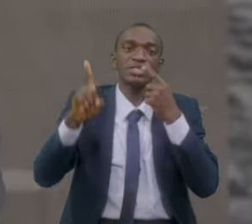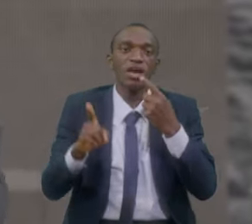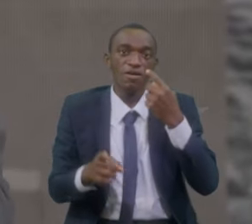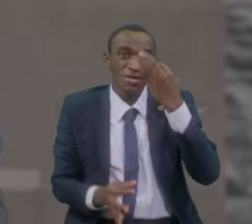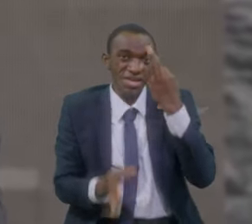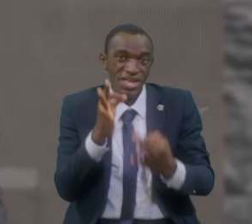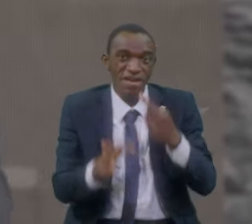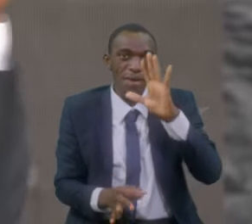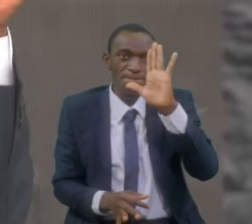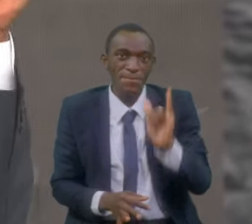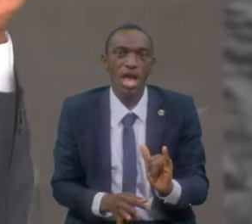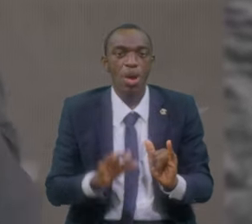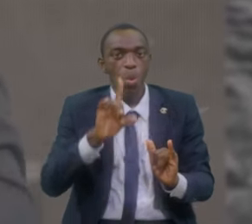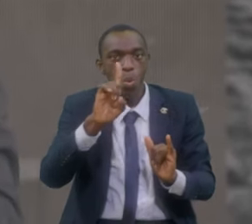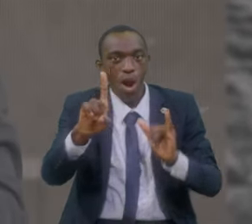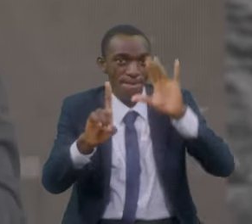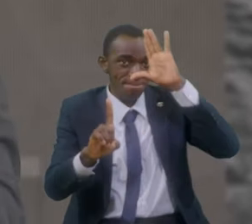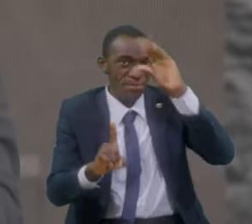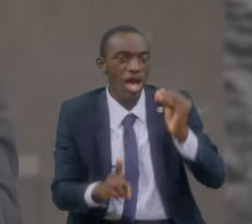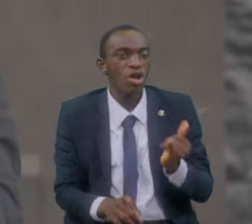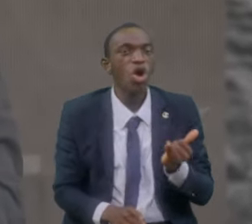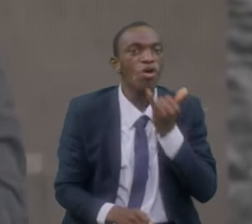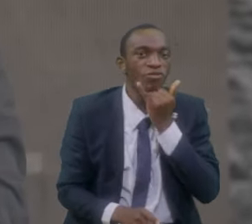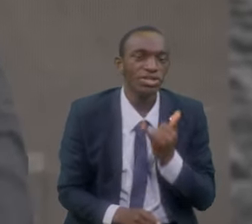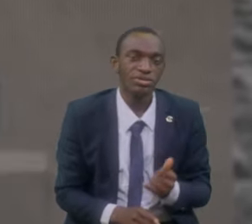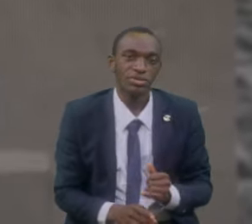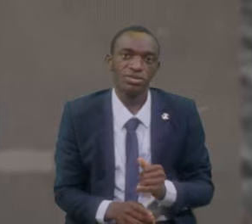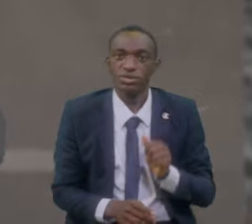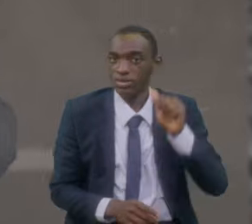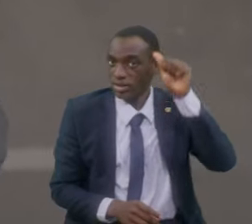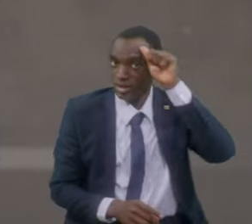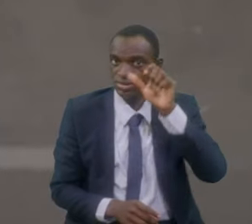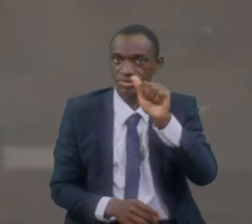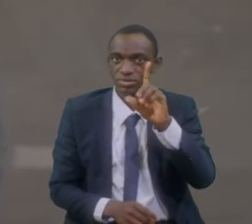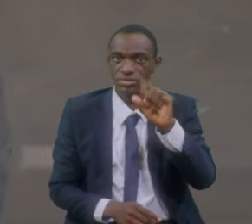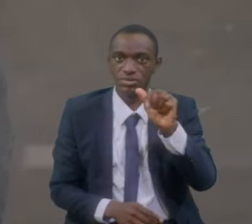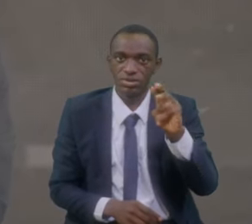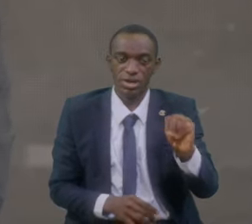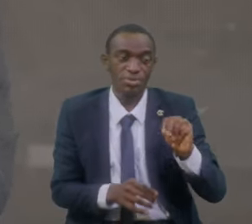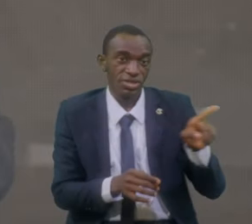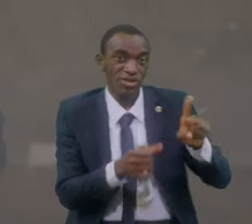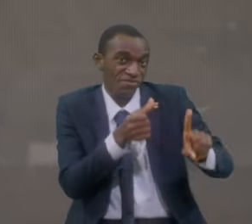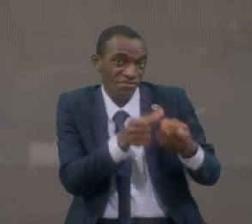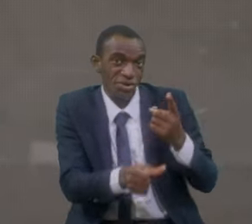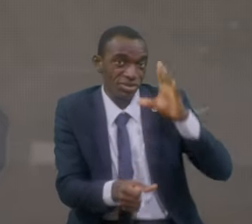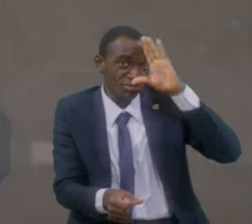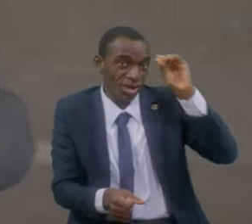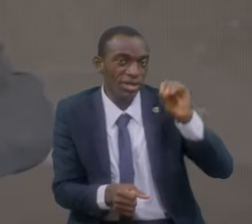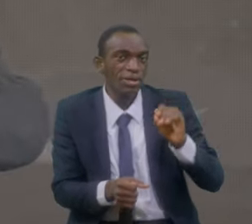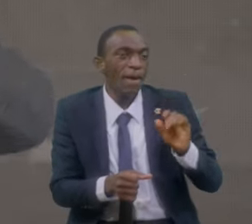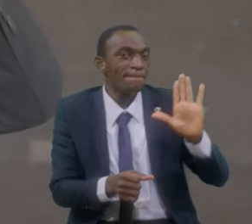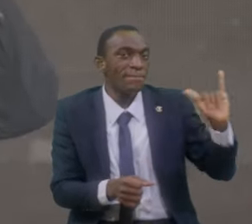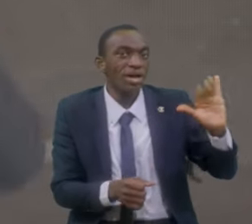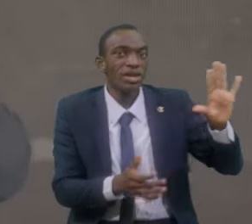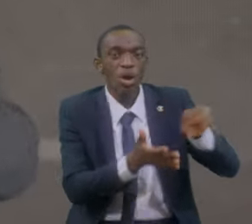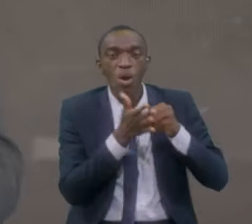man's offense, Adam, the first man, by one man's offense, it says,